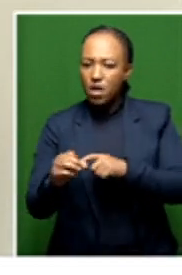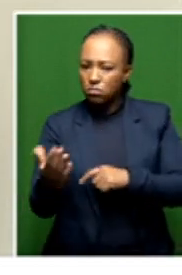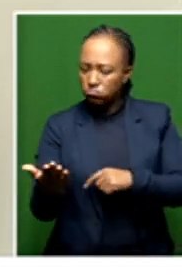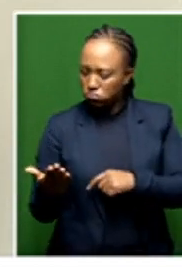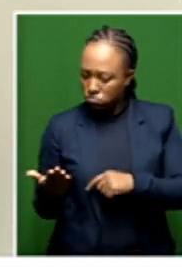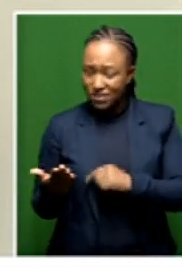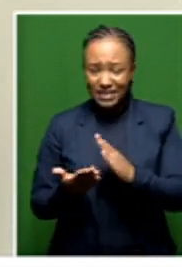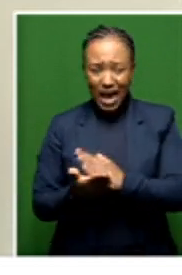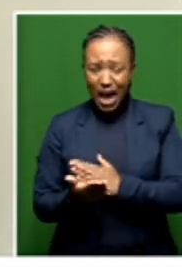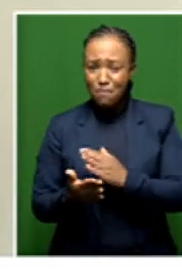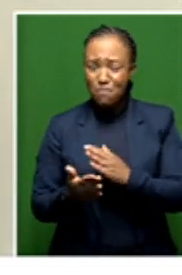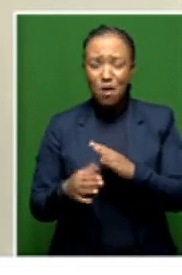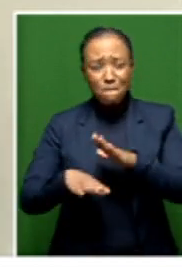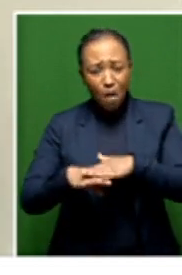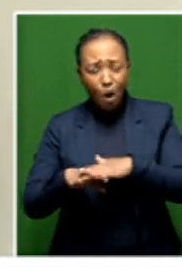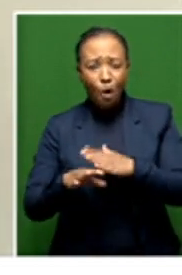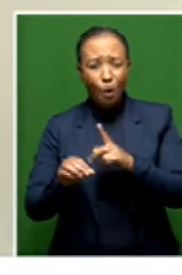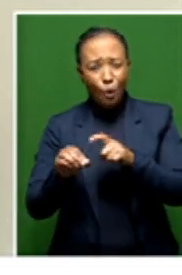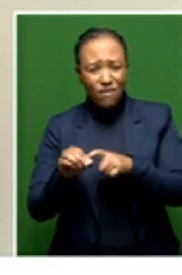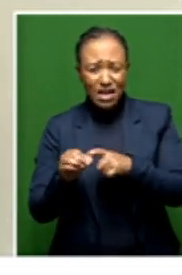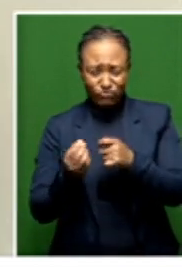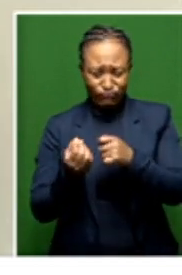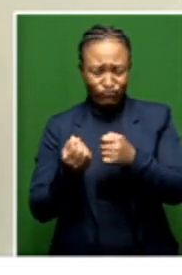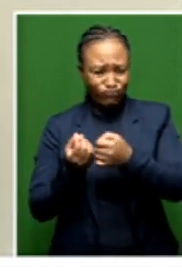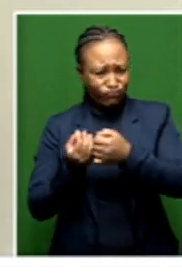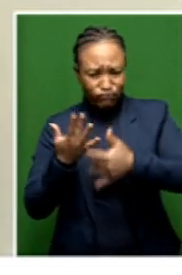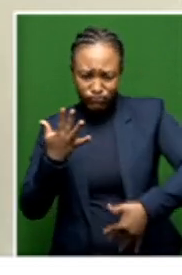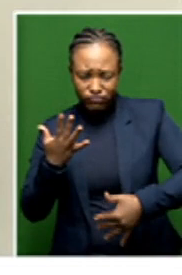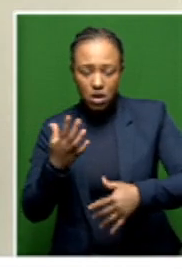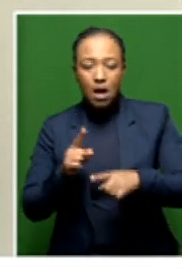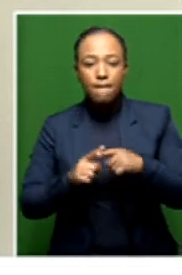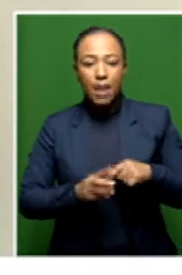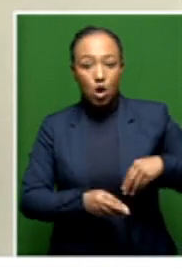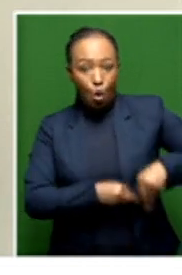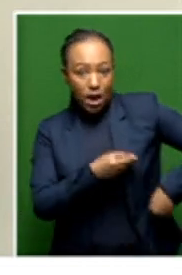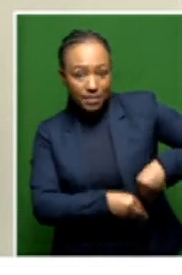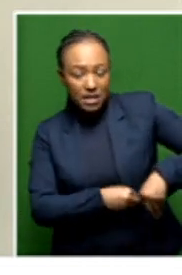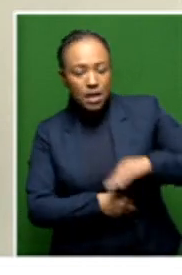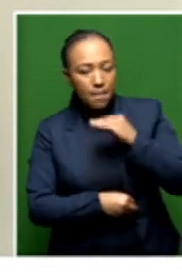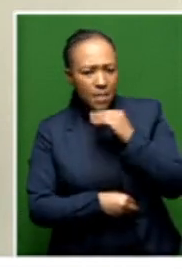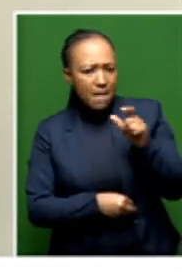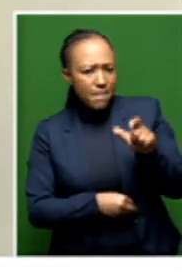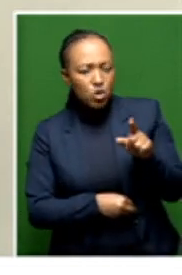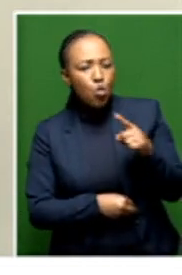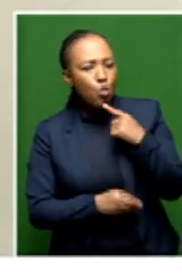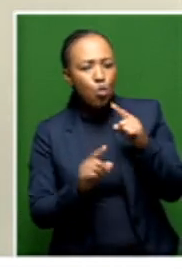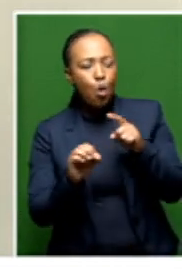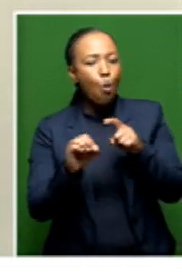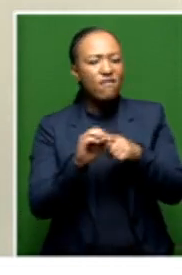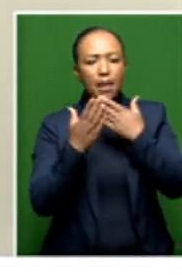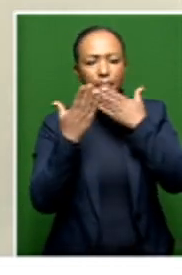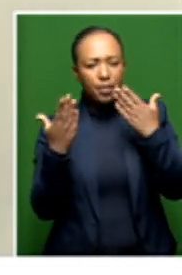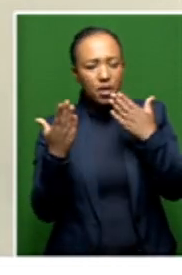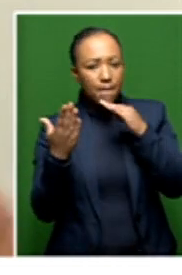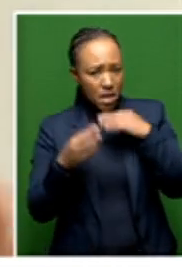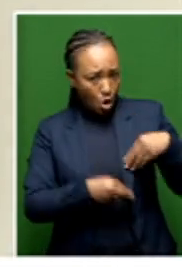more overqualified, but corruption does not necessarily mean that it is a person that is illiterate that becomes corrupt.